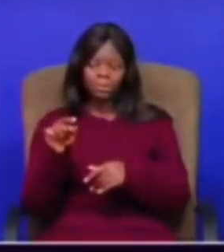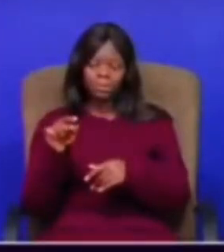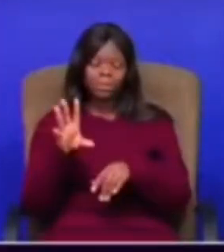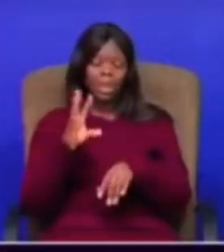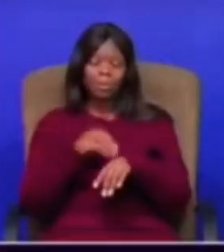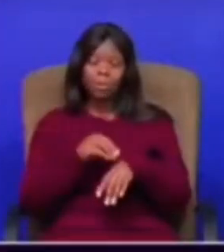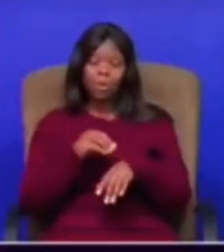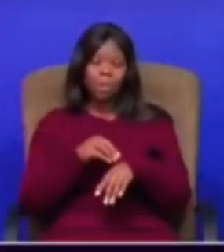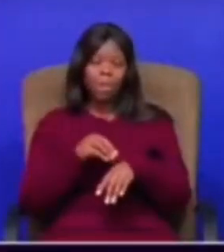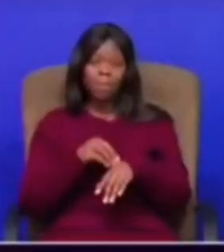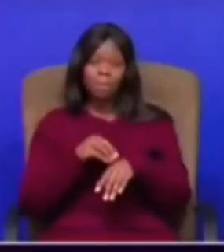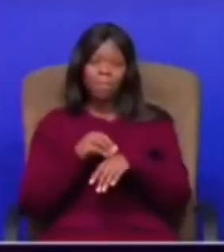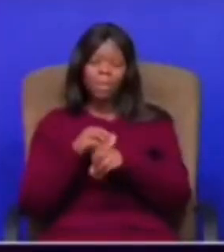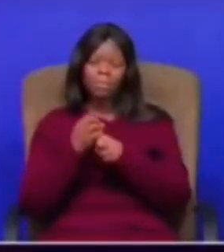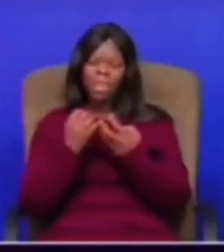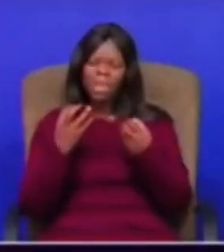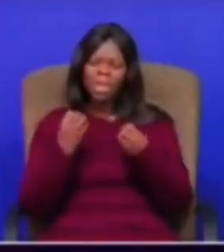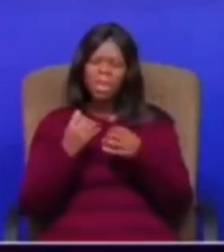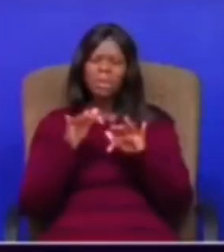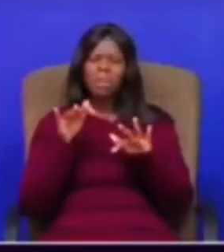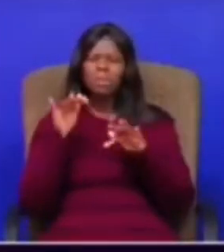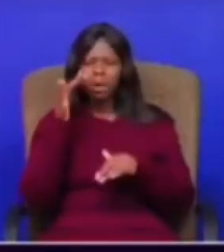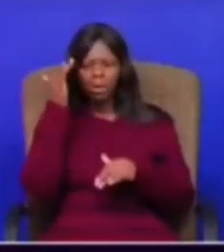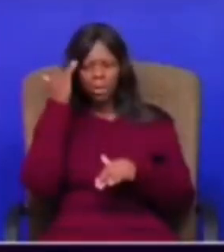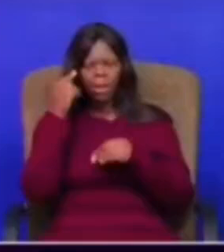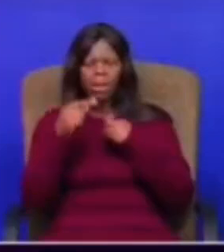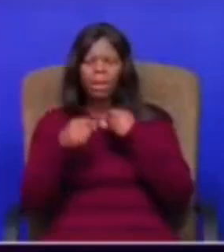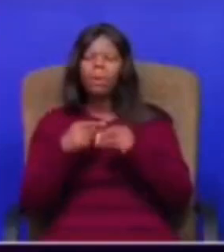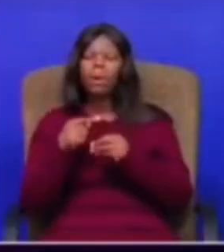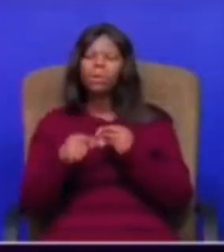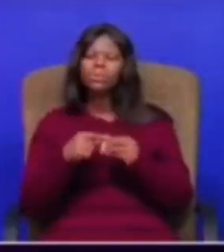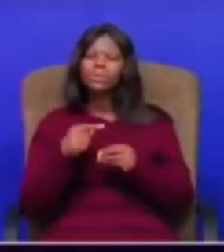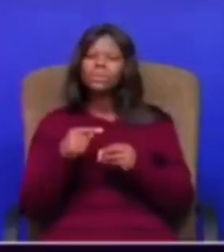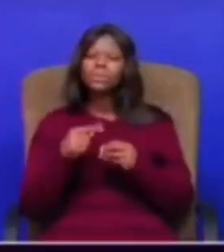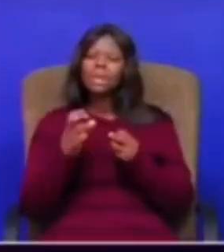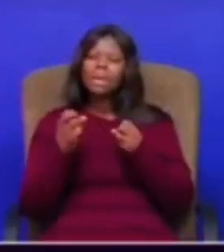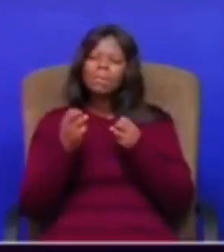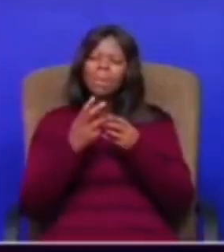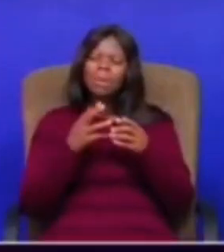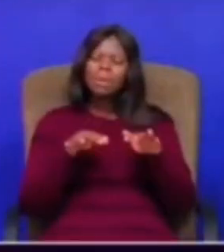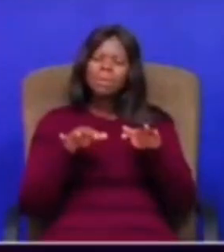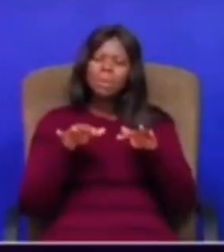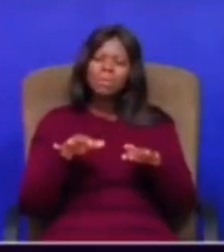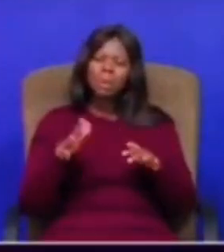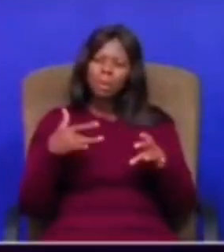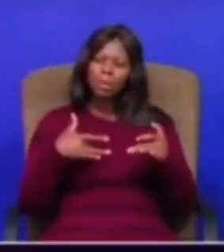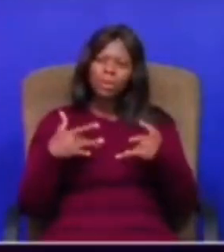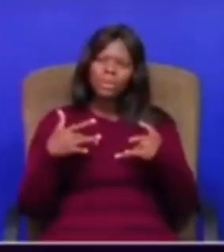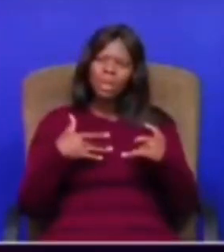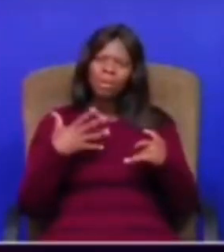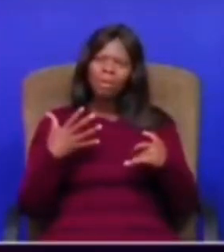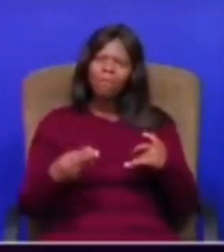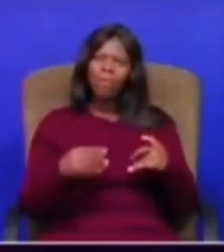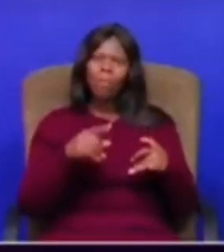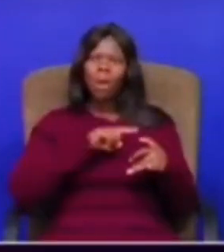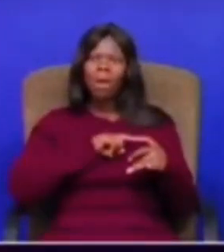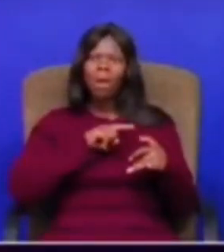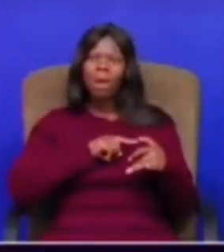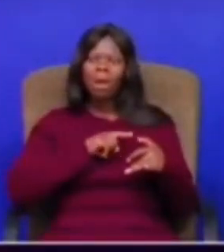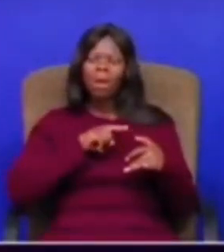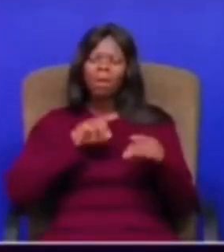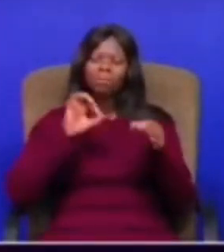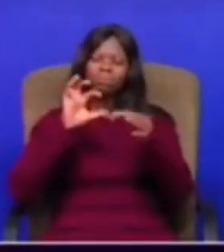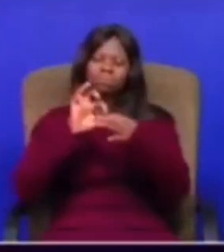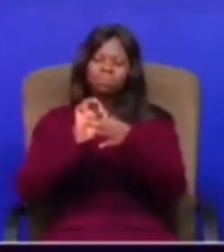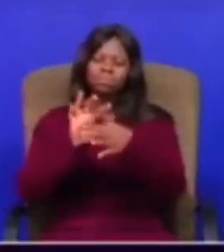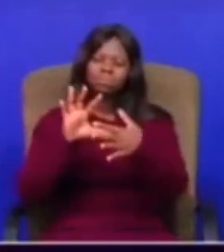many people's minds in our country, and many had raised concerns about the deteriorating